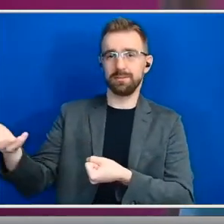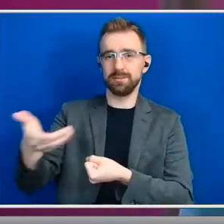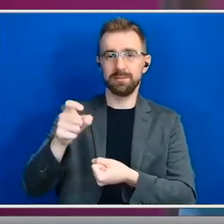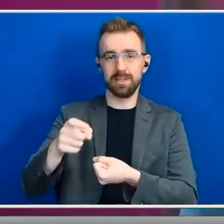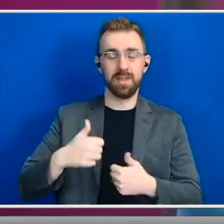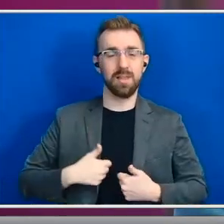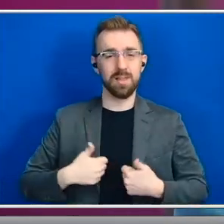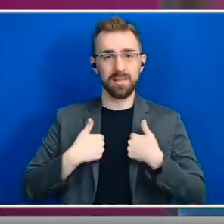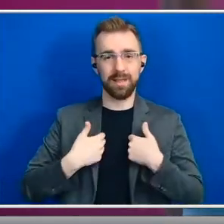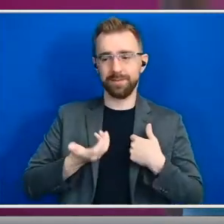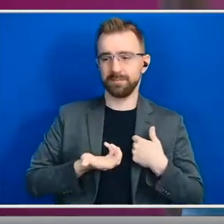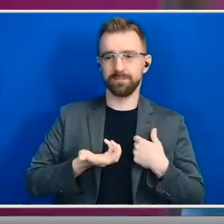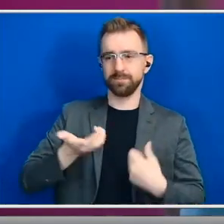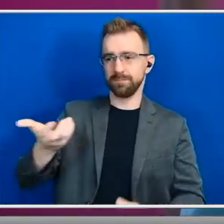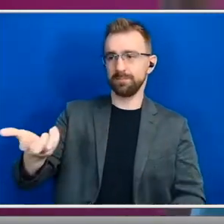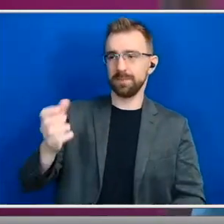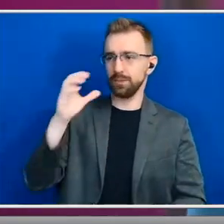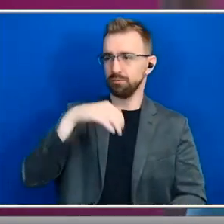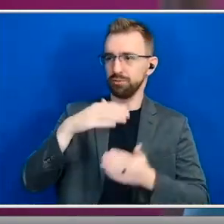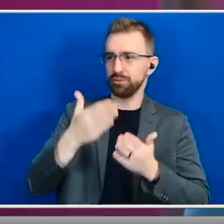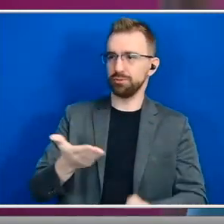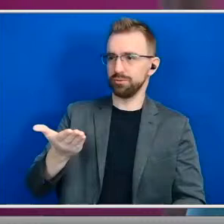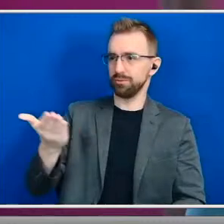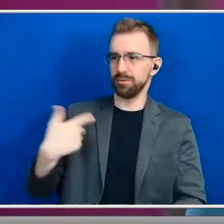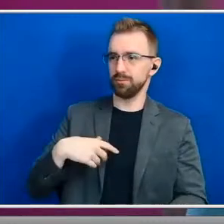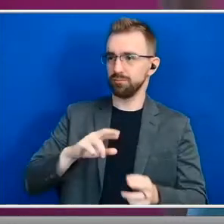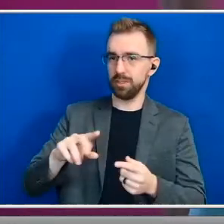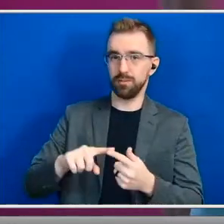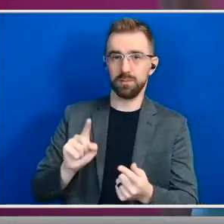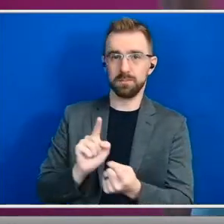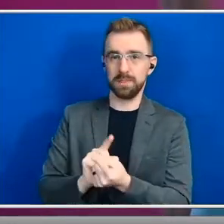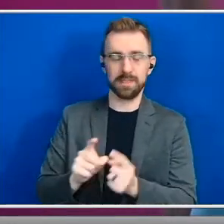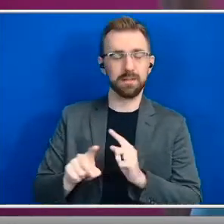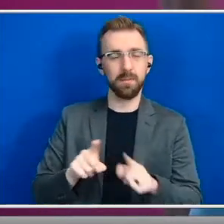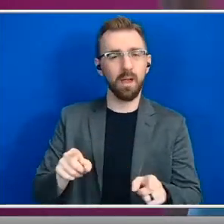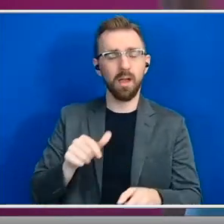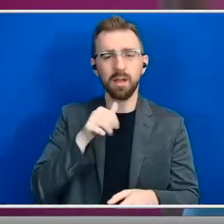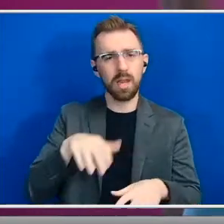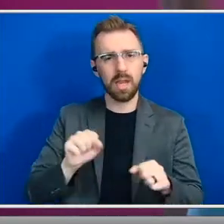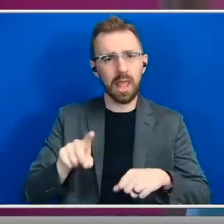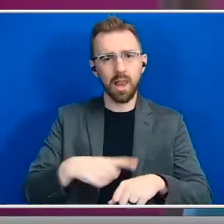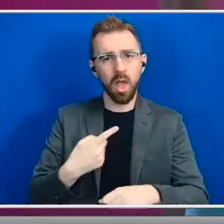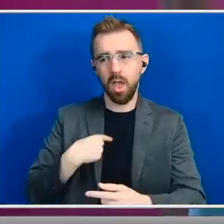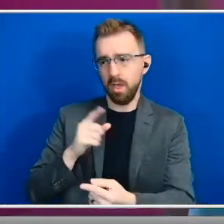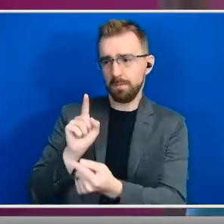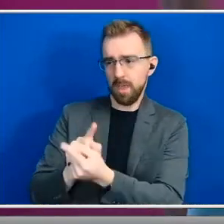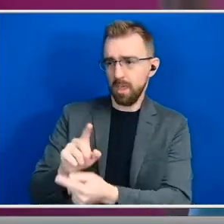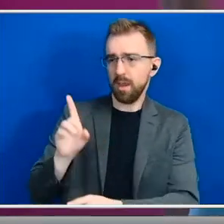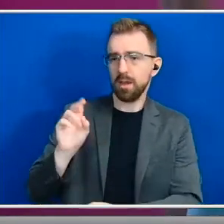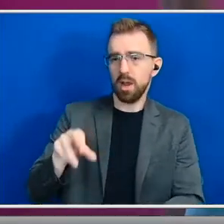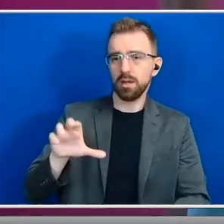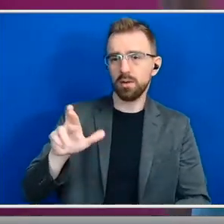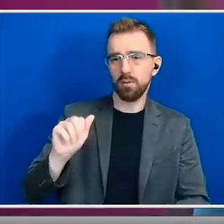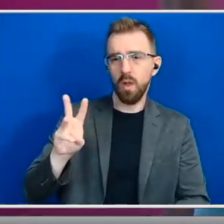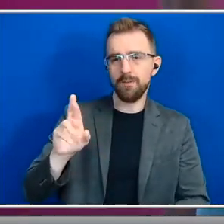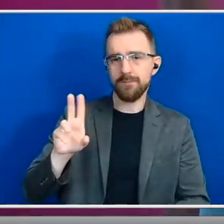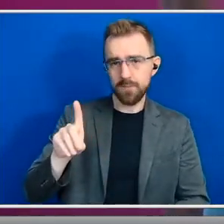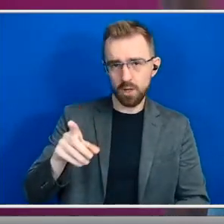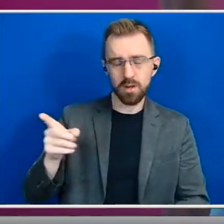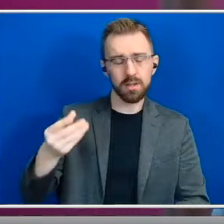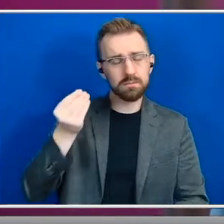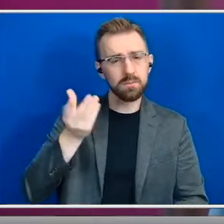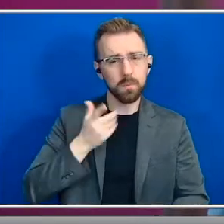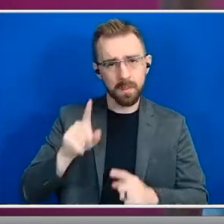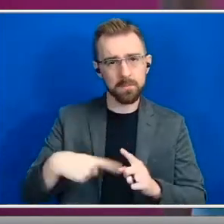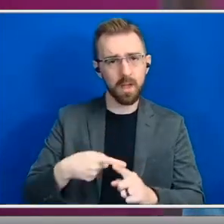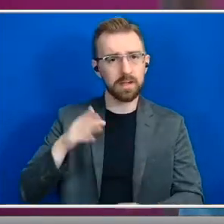these strangers that I was just about ready to meet. But it didn't take long after I met Dr. Crawford, and he told me about his